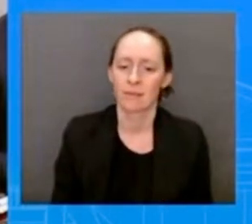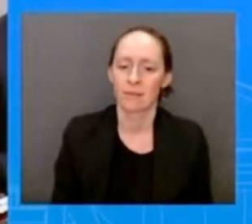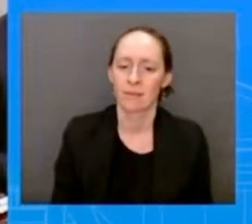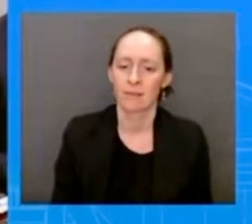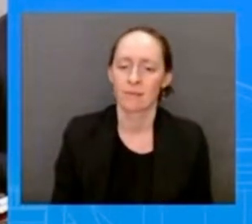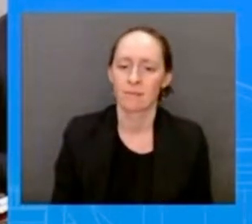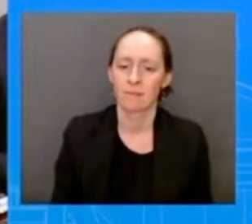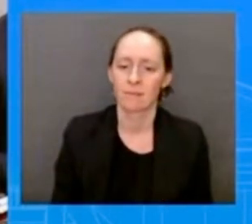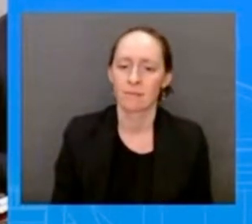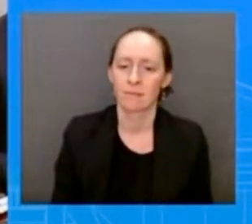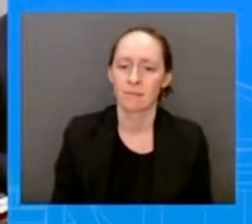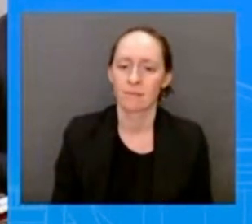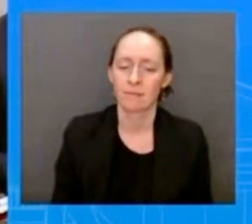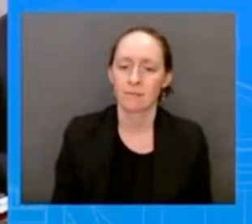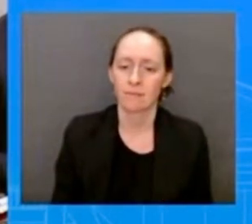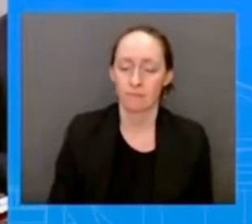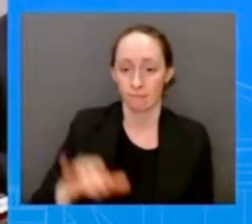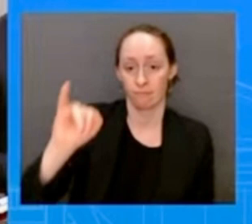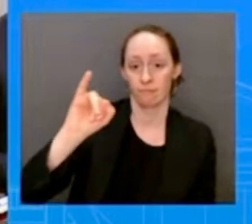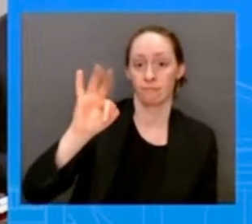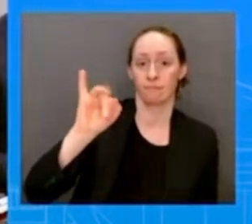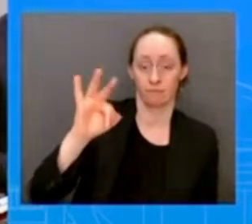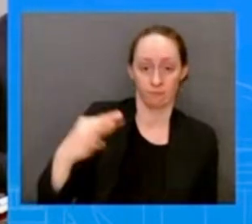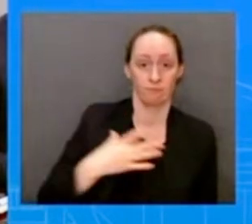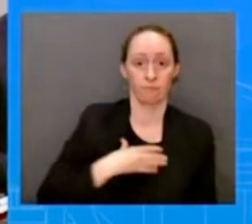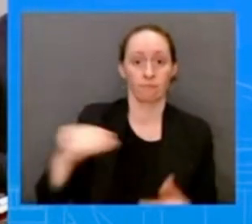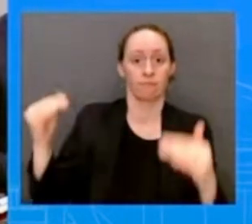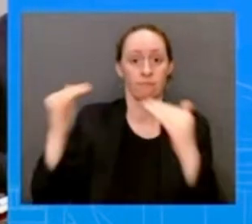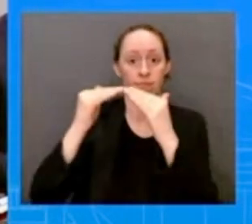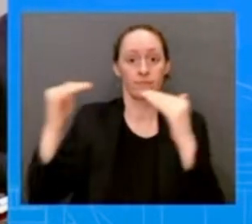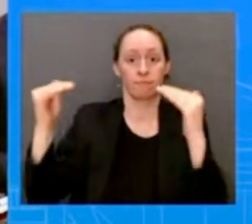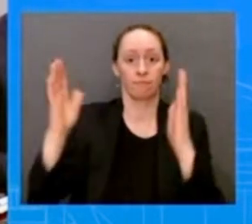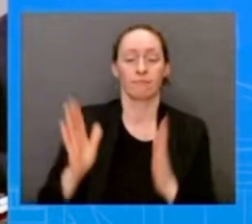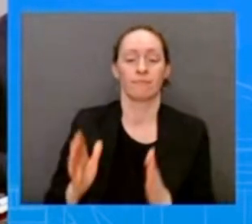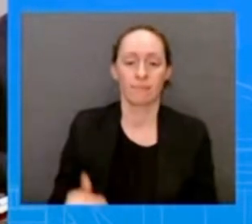ever swap the D.C. license plates.